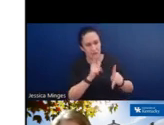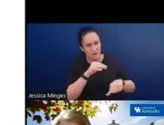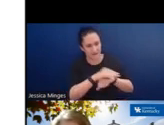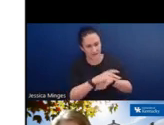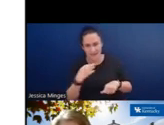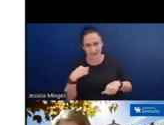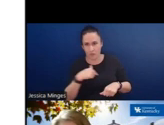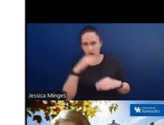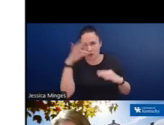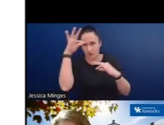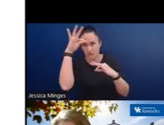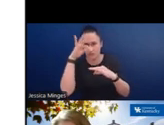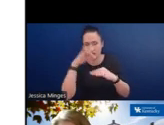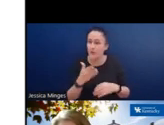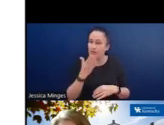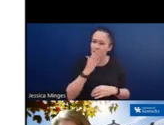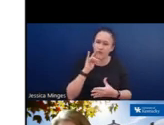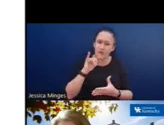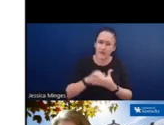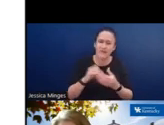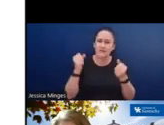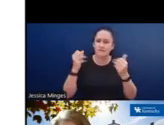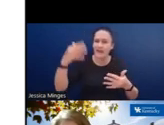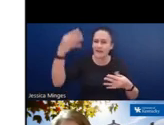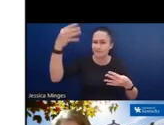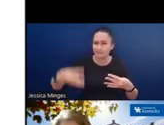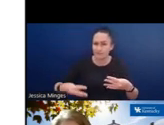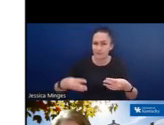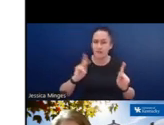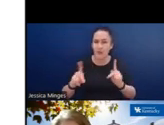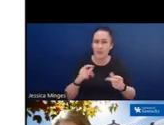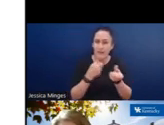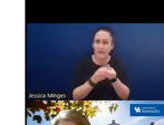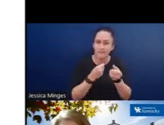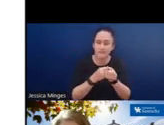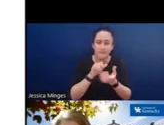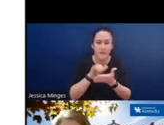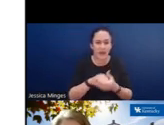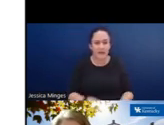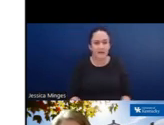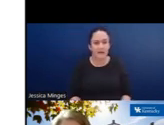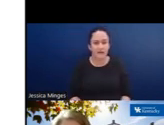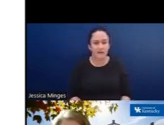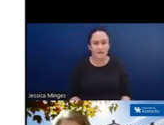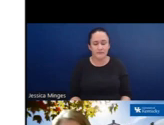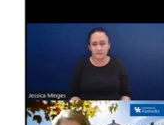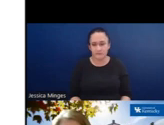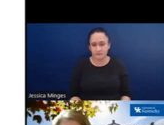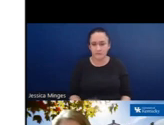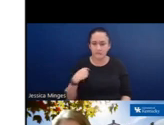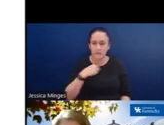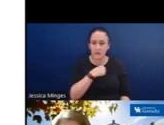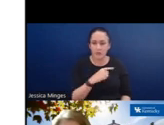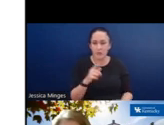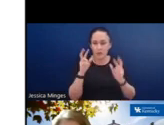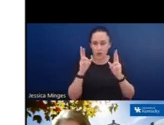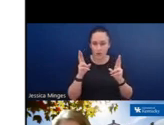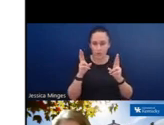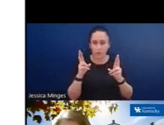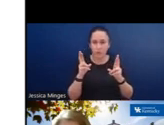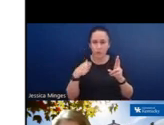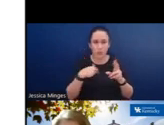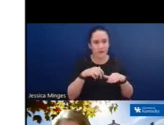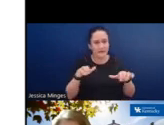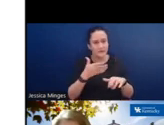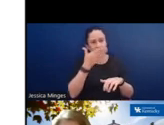So thank you for that. And then we have a lot of people echoing that sentiment. So we hope that we did an adequate